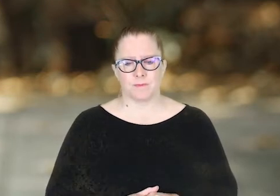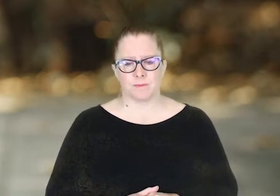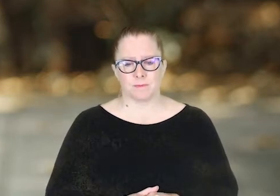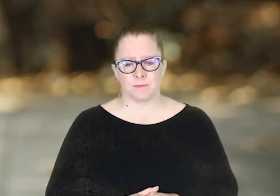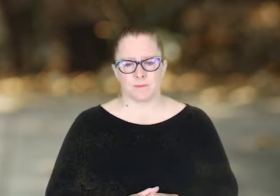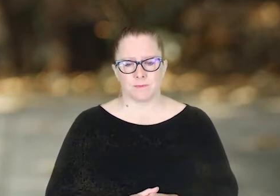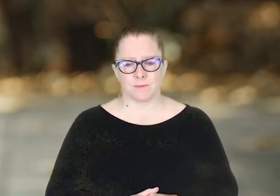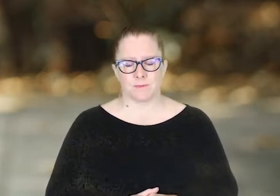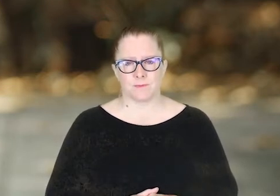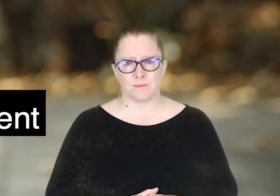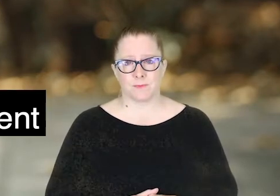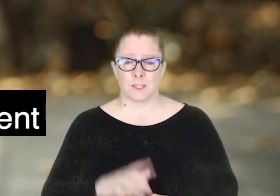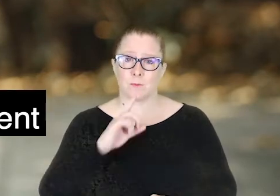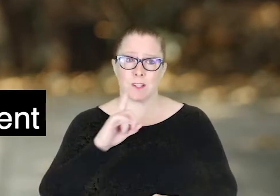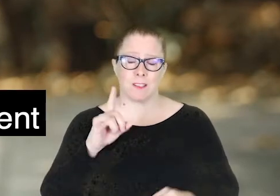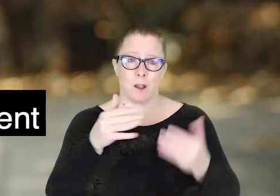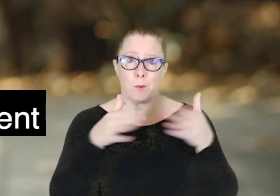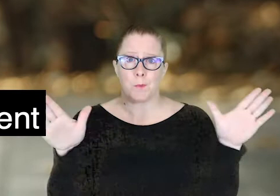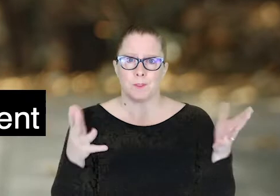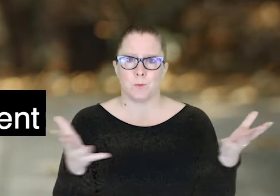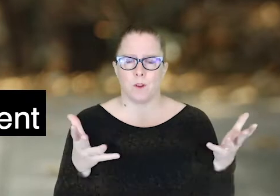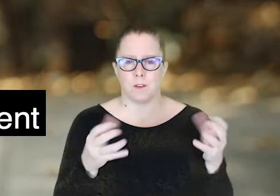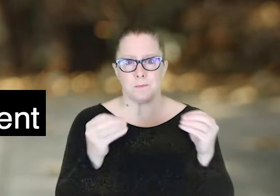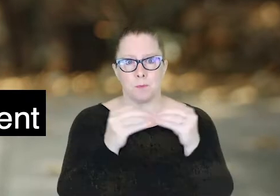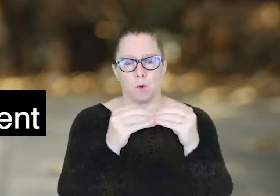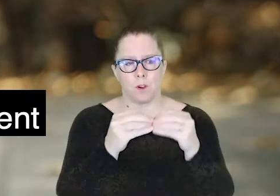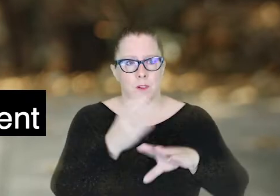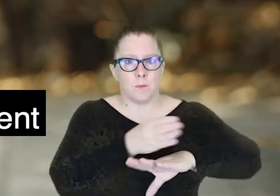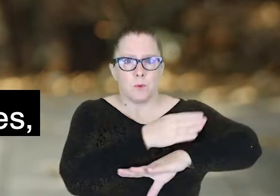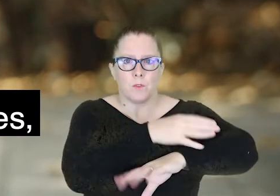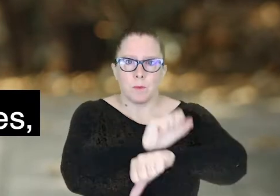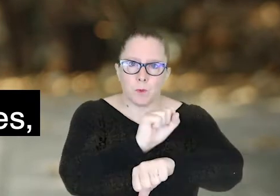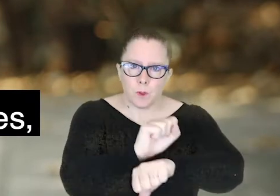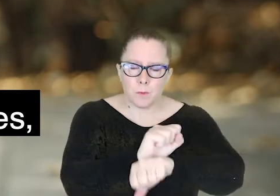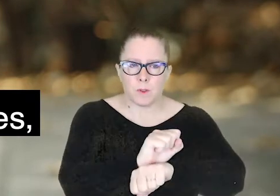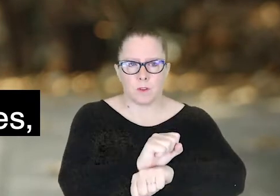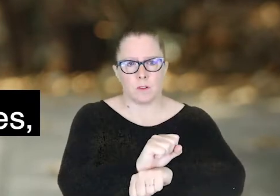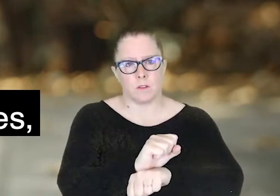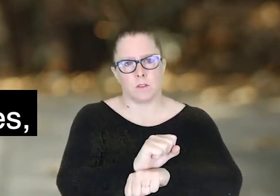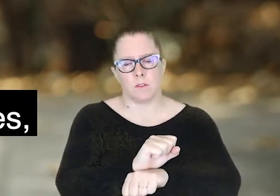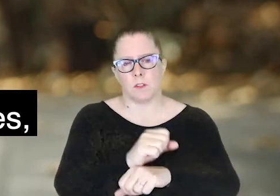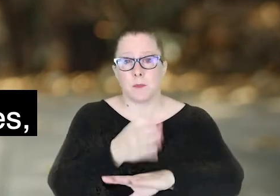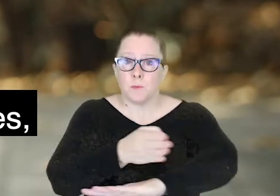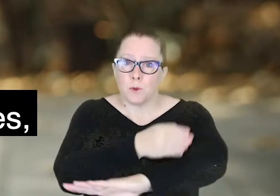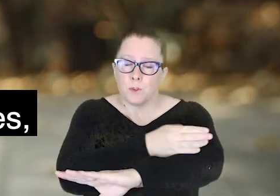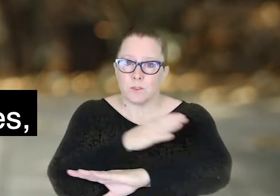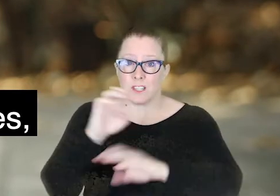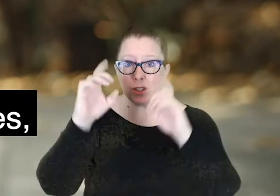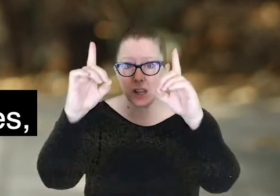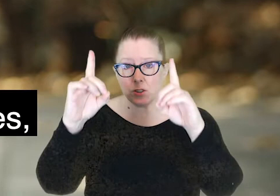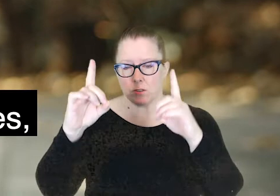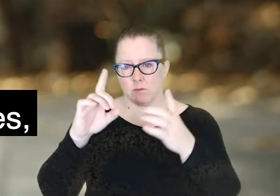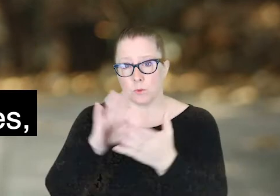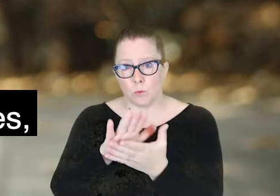mobility options, it opens new horizons for employment. It even improves people's outcomes, education outcomes,